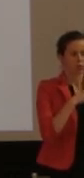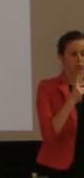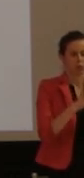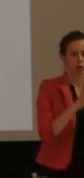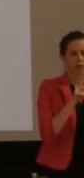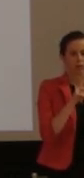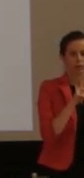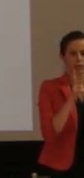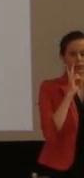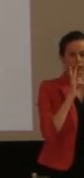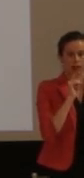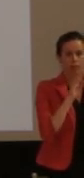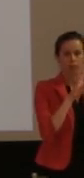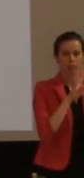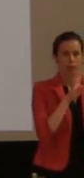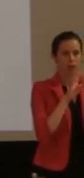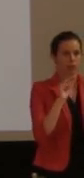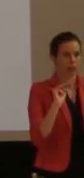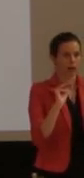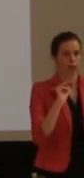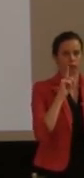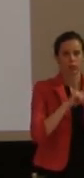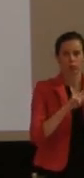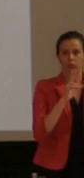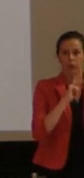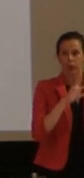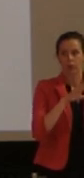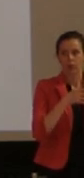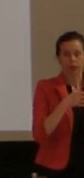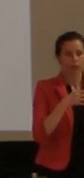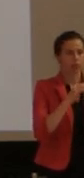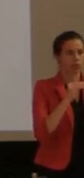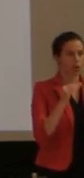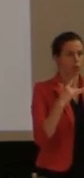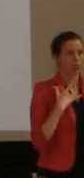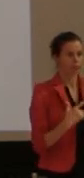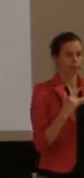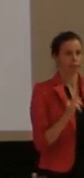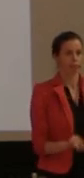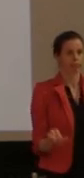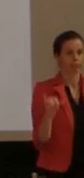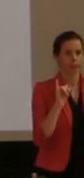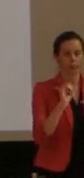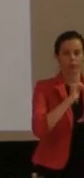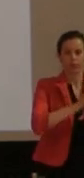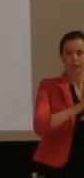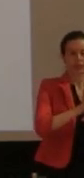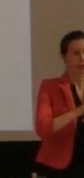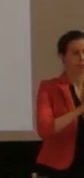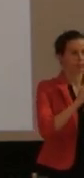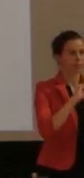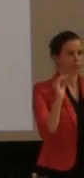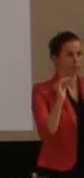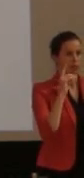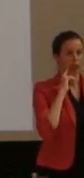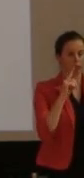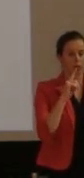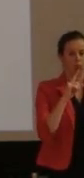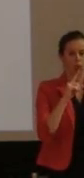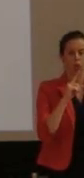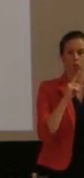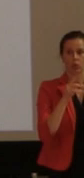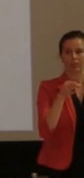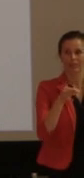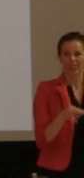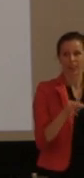underrepresented and biomedical research populations. There's no traditional or set standard for defining those,